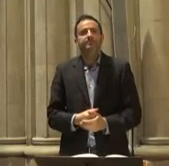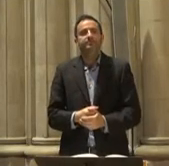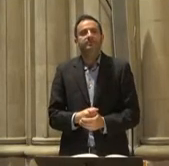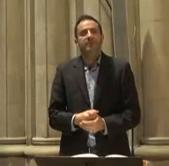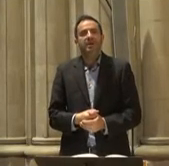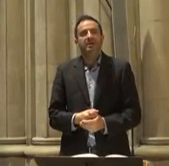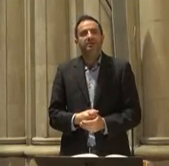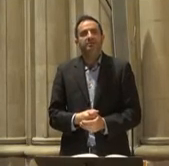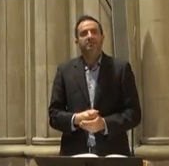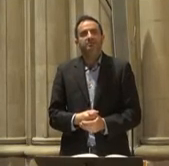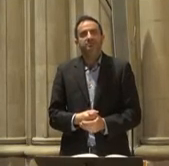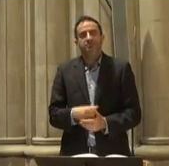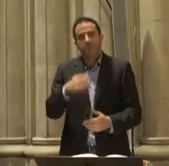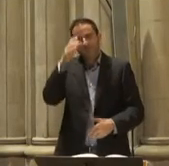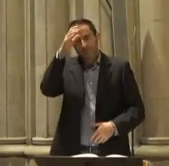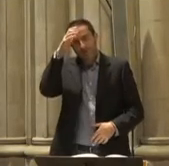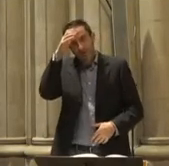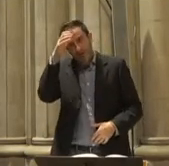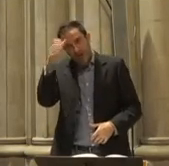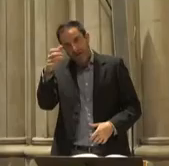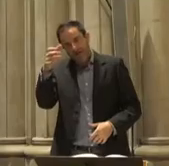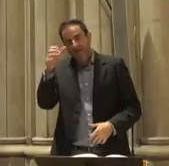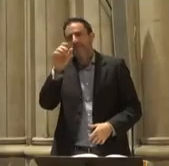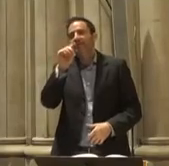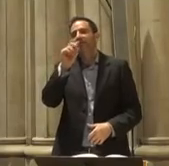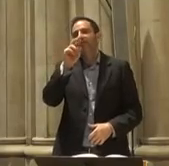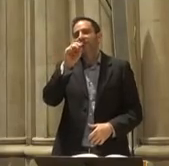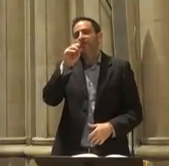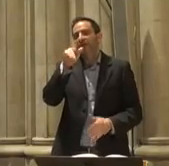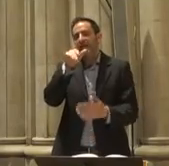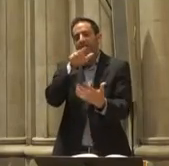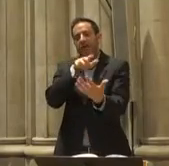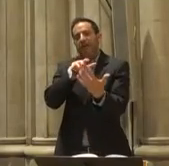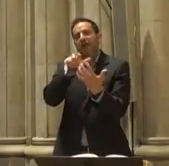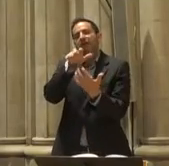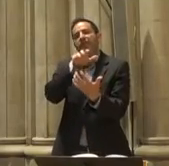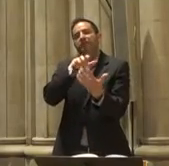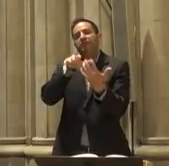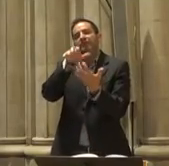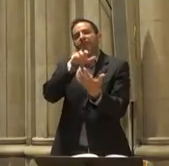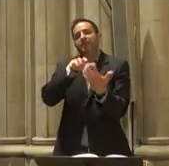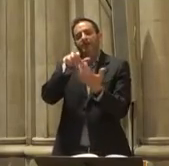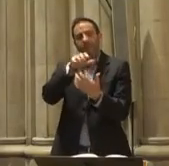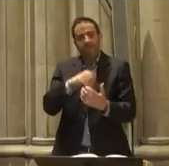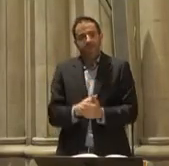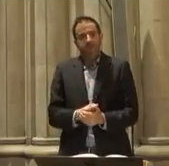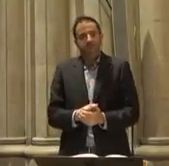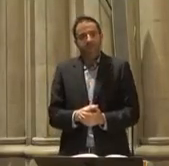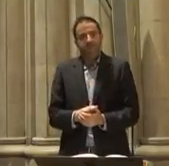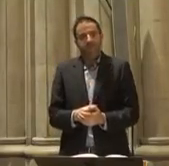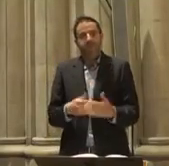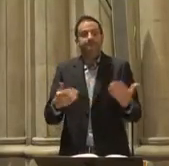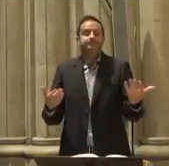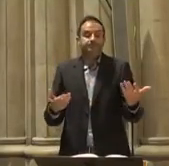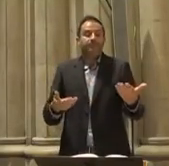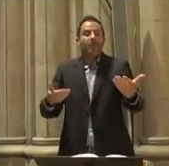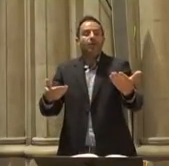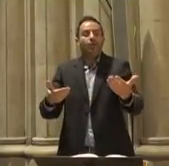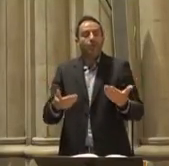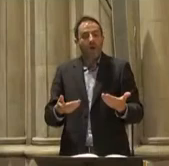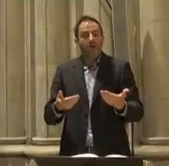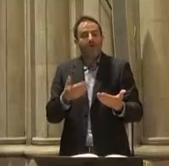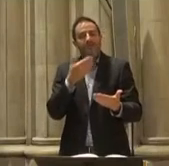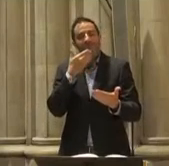If you find the concept of the Trinity to be confusing or mystifying, welcome to the very